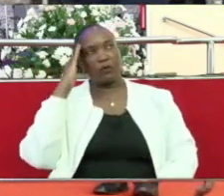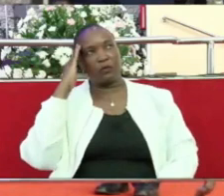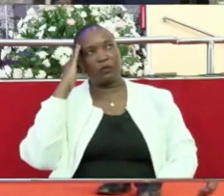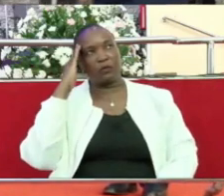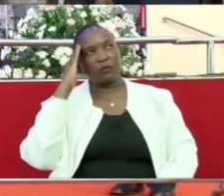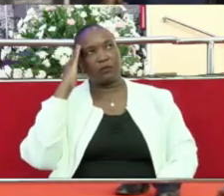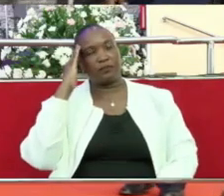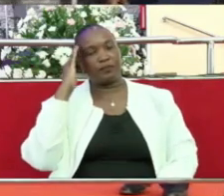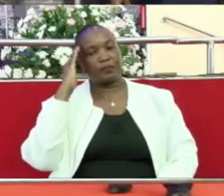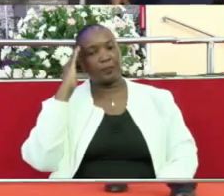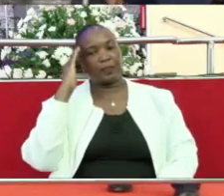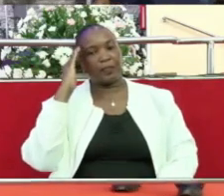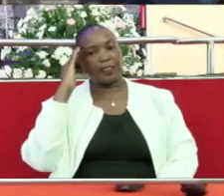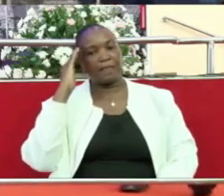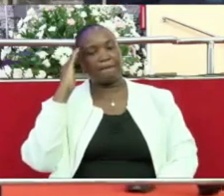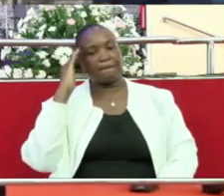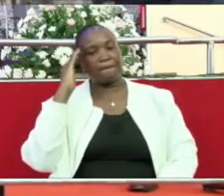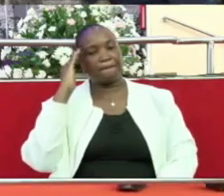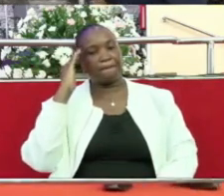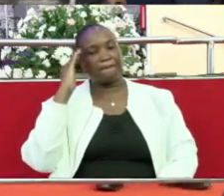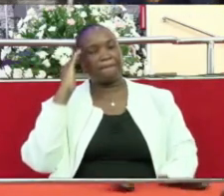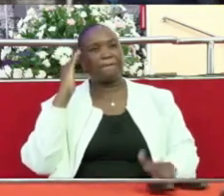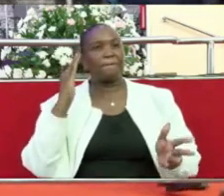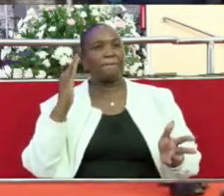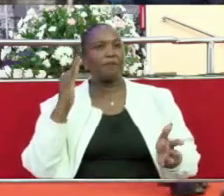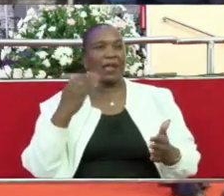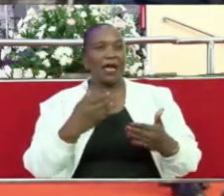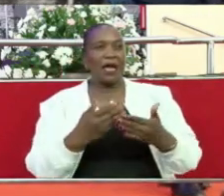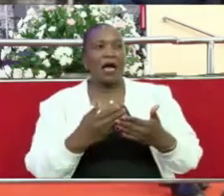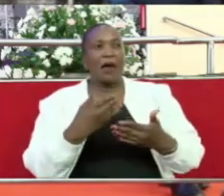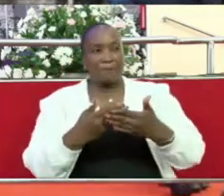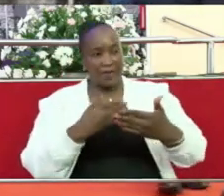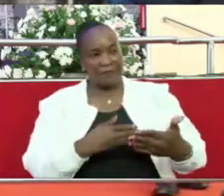because before the mountain we are just like a worm.